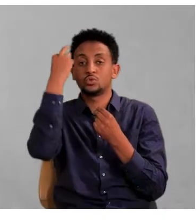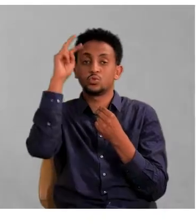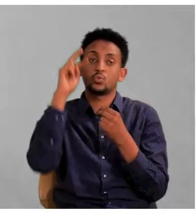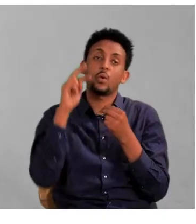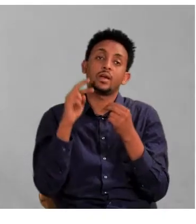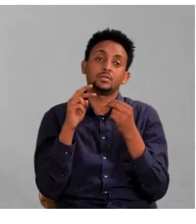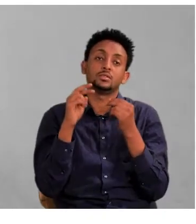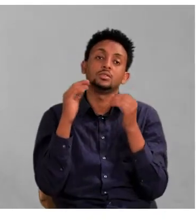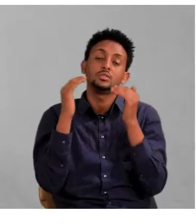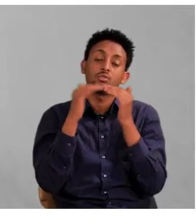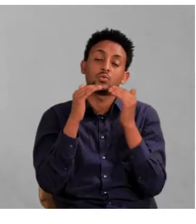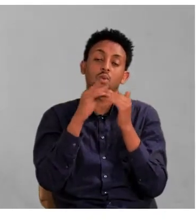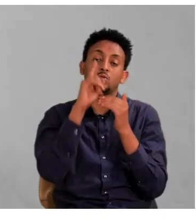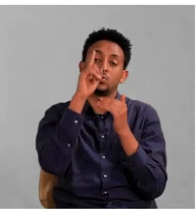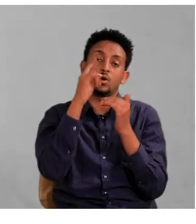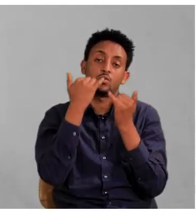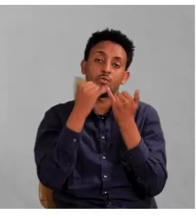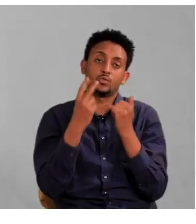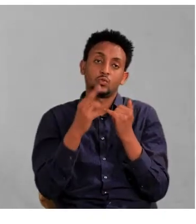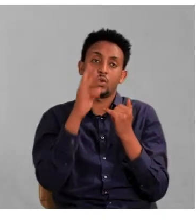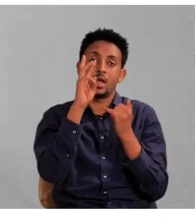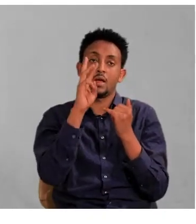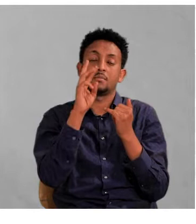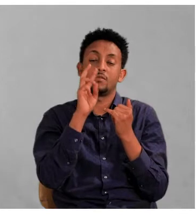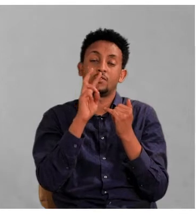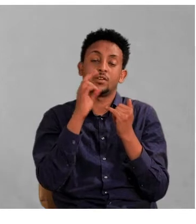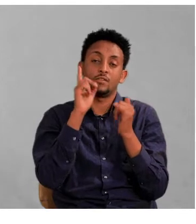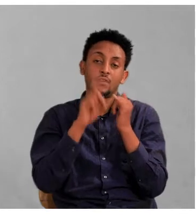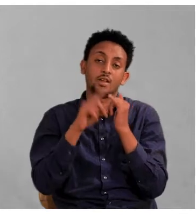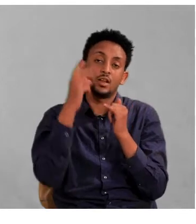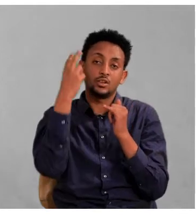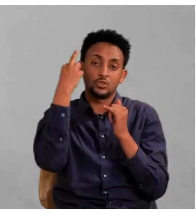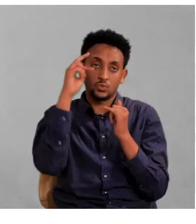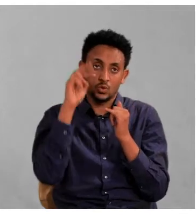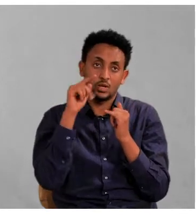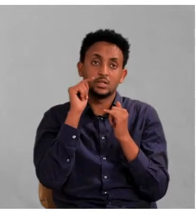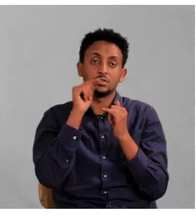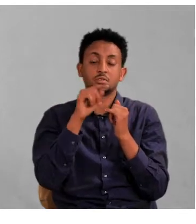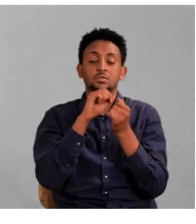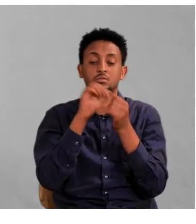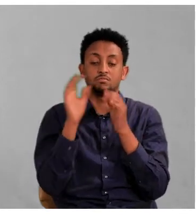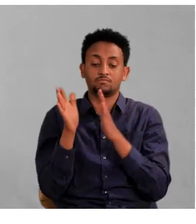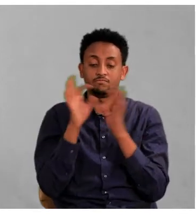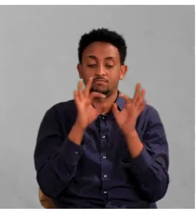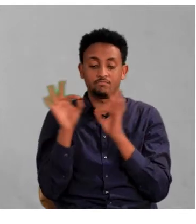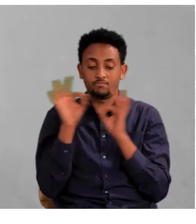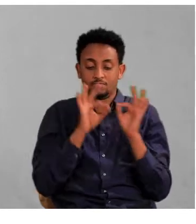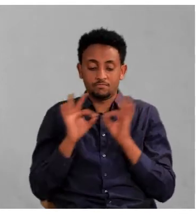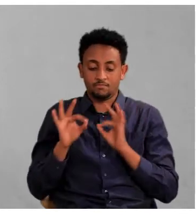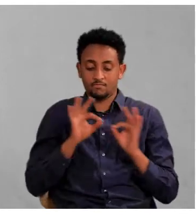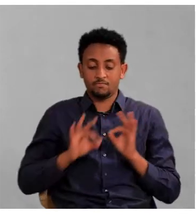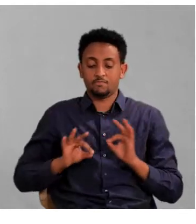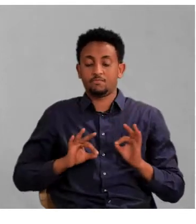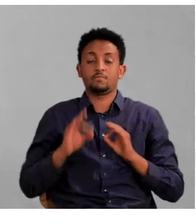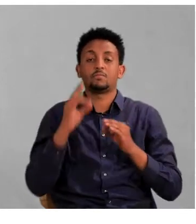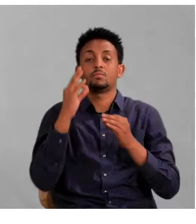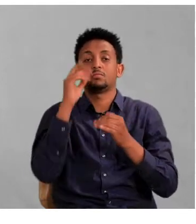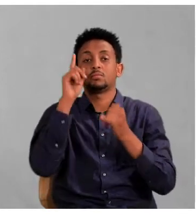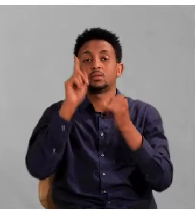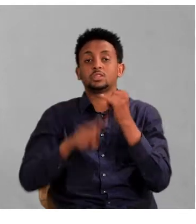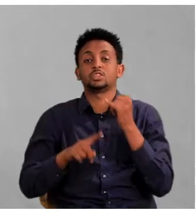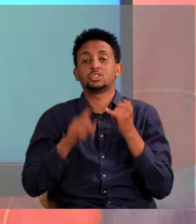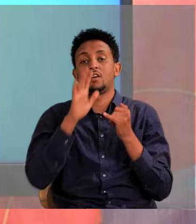2 squared, 1 over 2. Again, the mass of the particle is 4 kilogram. Rearrange, you can find the final velocity